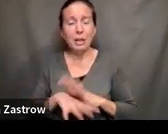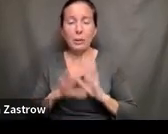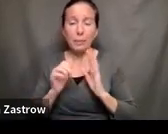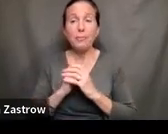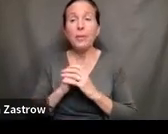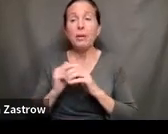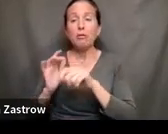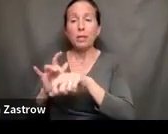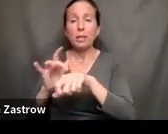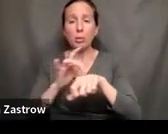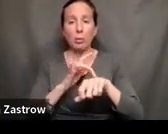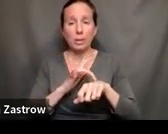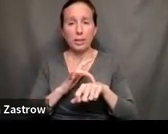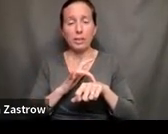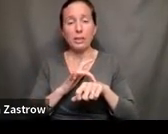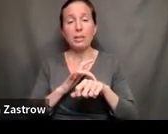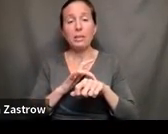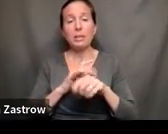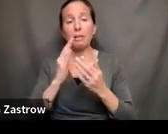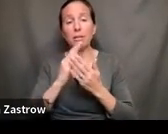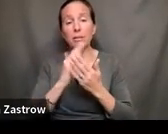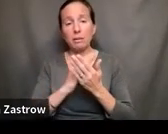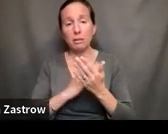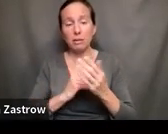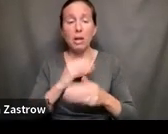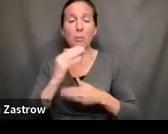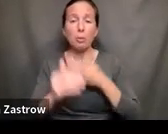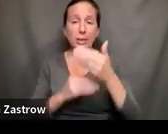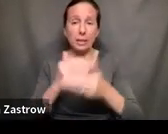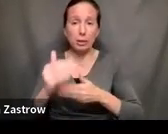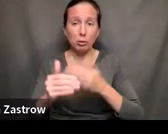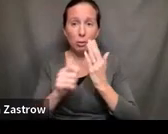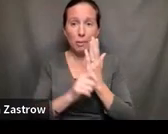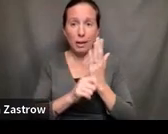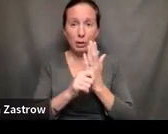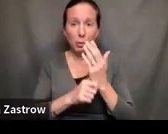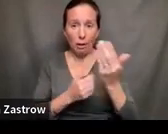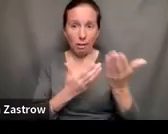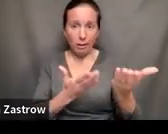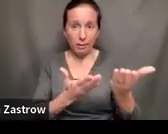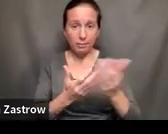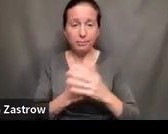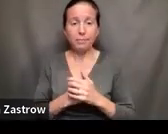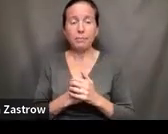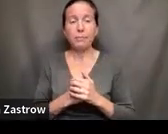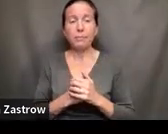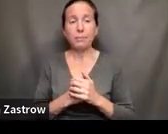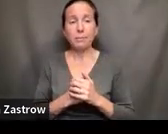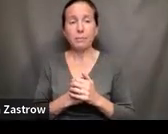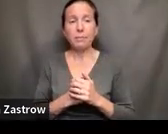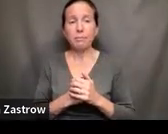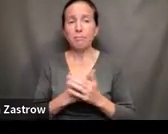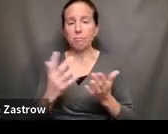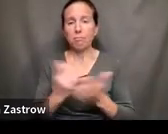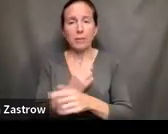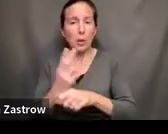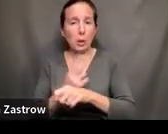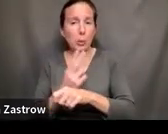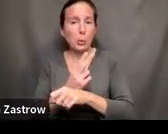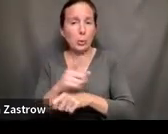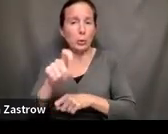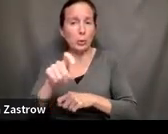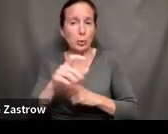So I'm going to go through the resources. The procedural manual, very good for writing IEPs or anything,